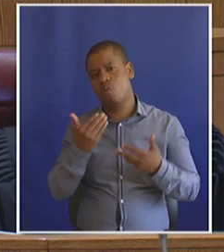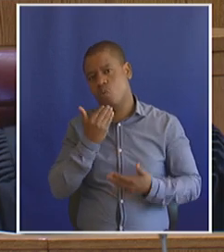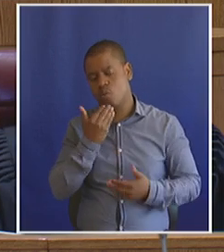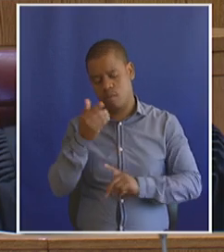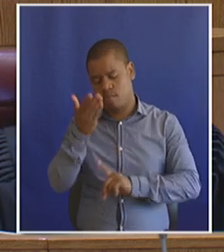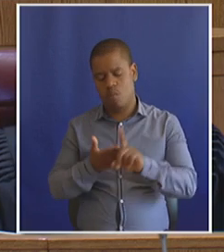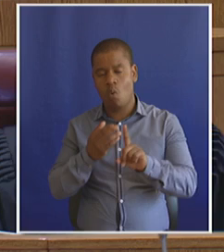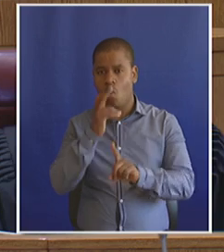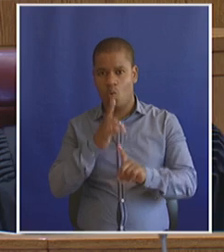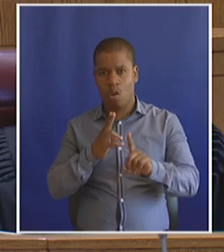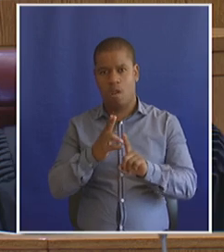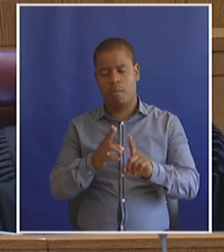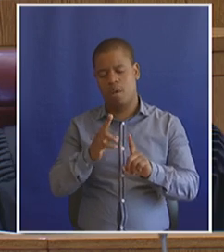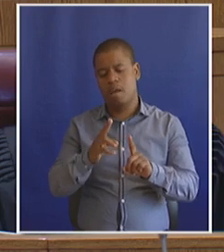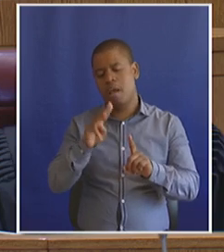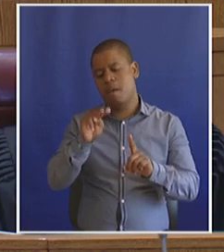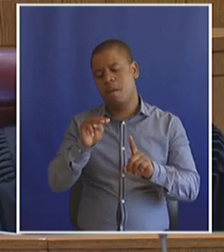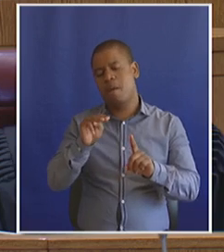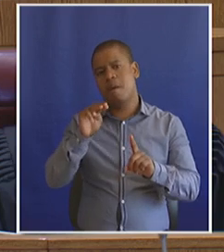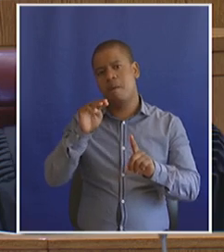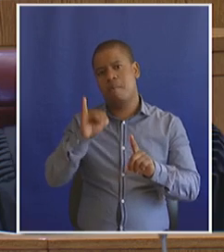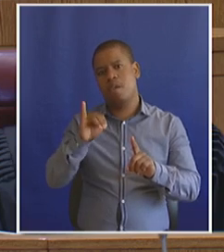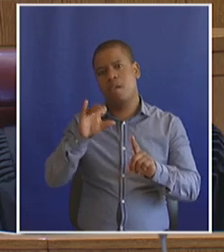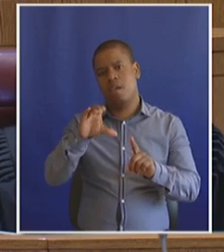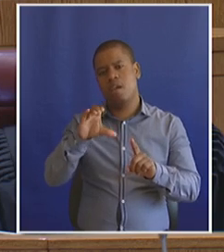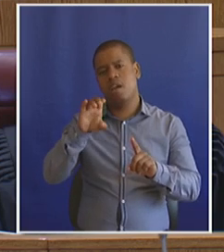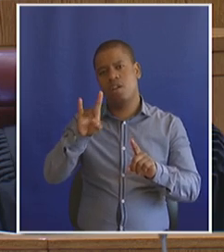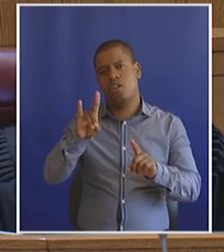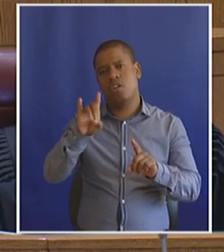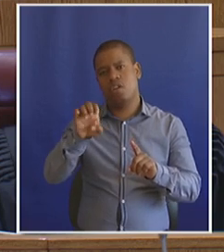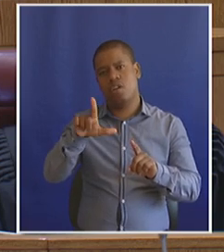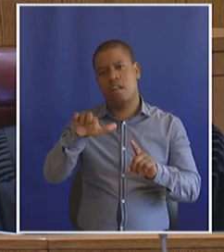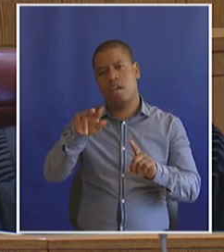Member G. Michalakis from the Free State